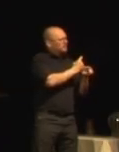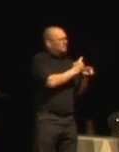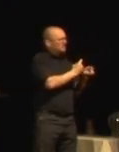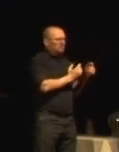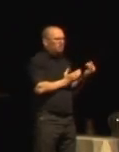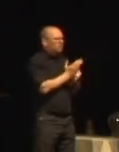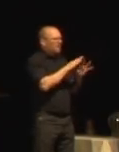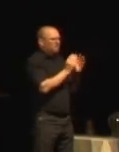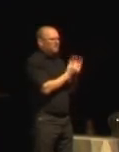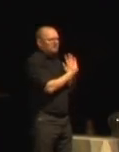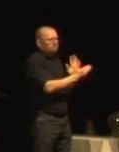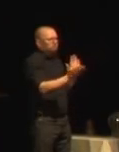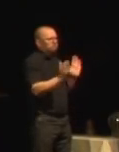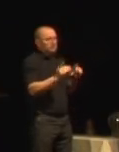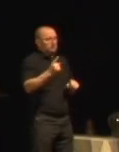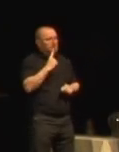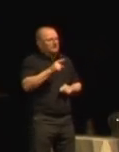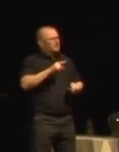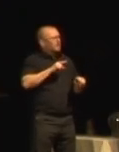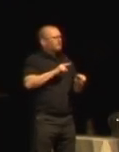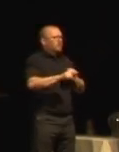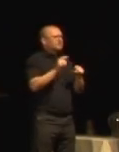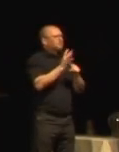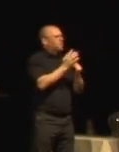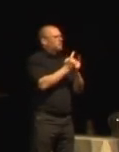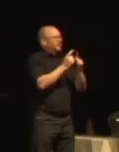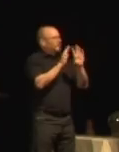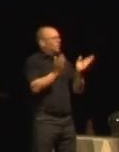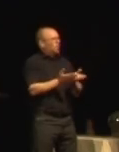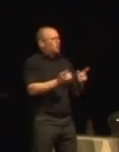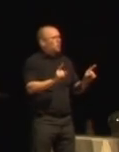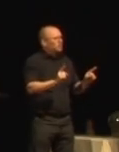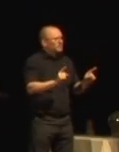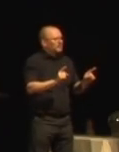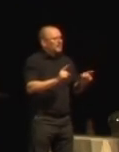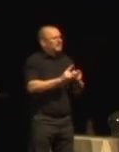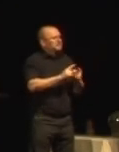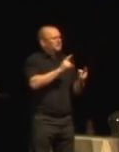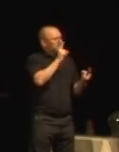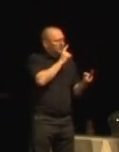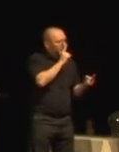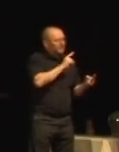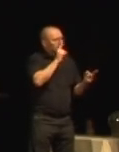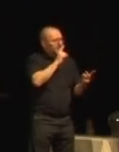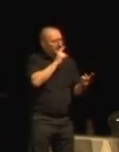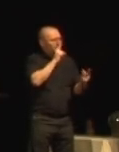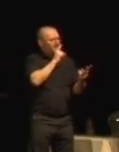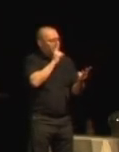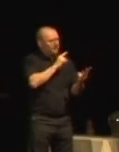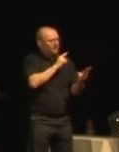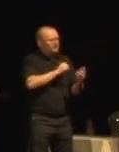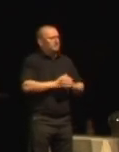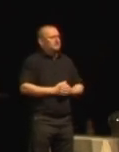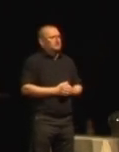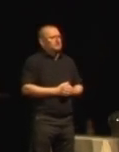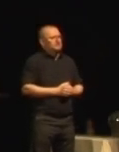said, you know, what is the most important thing in the world? And it's the people. And it's the people. And it's the